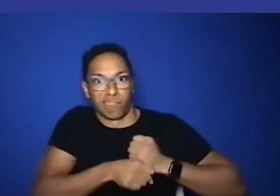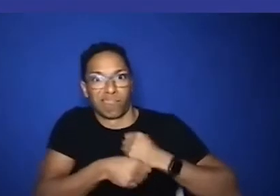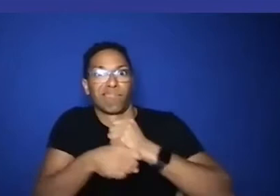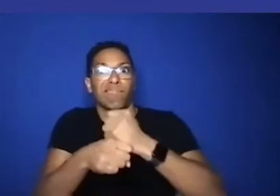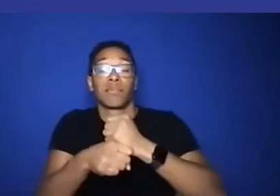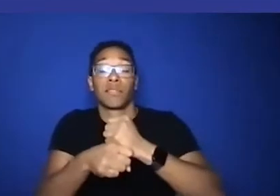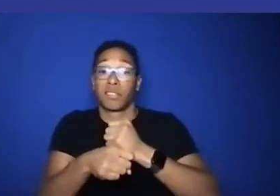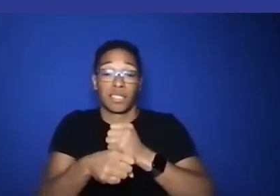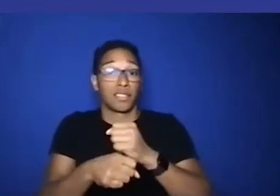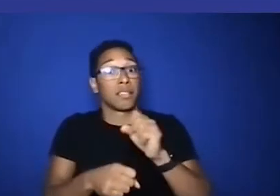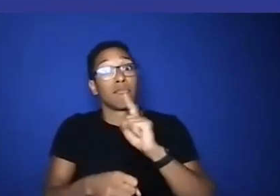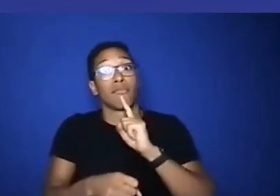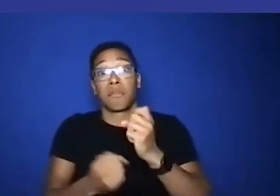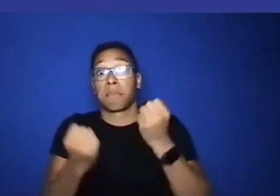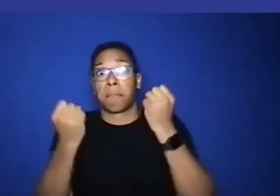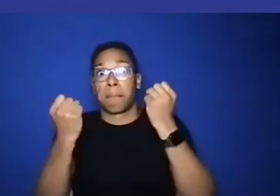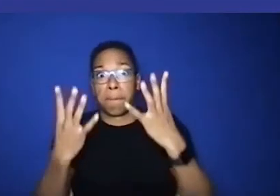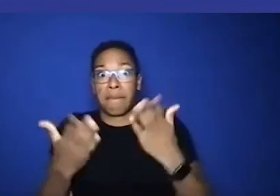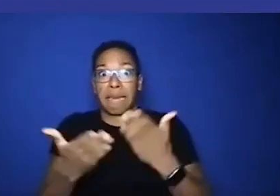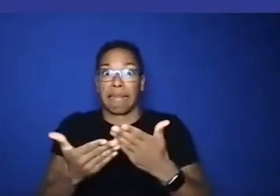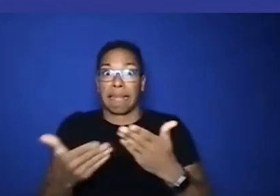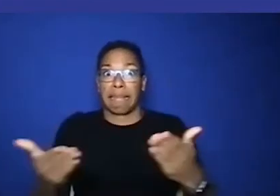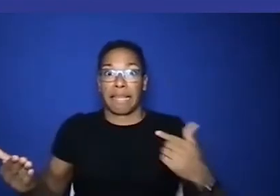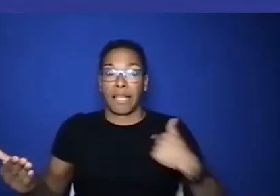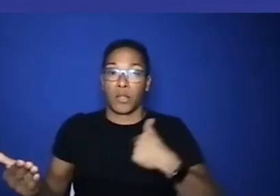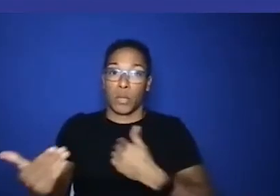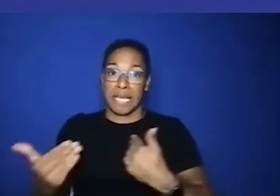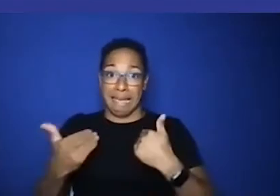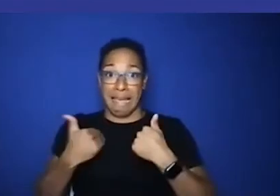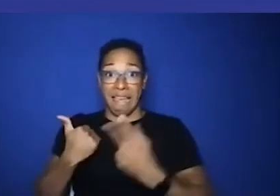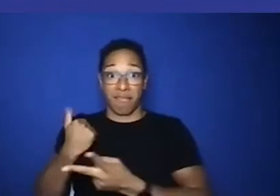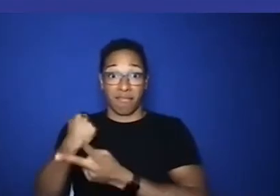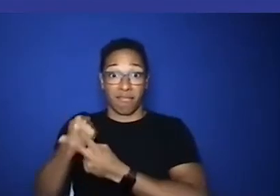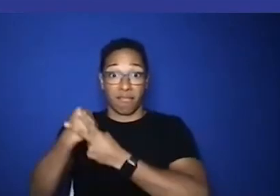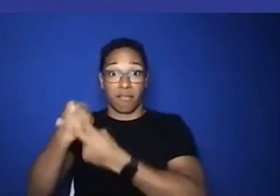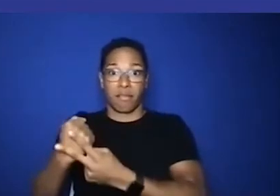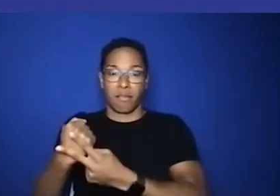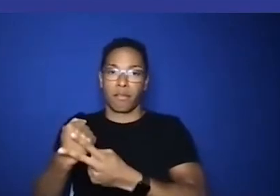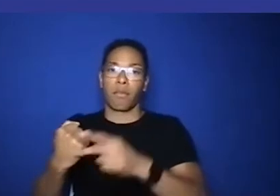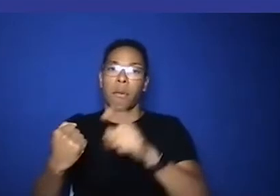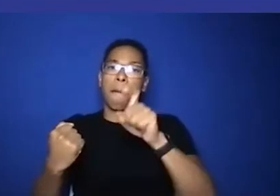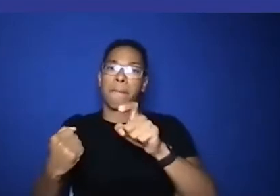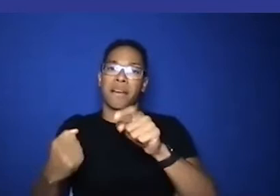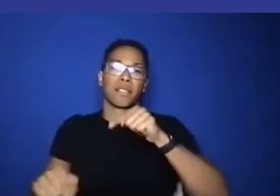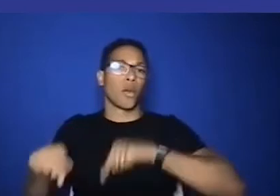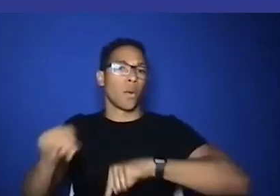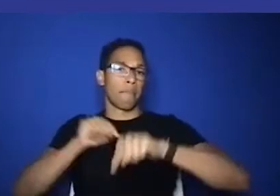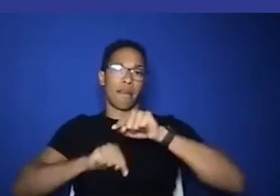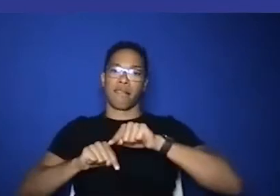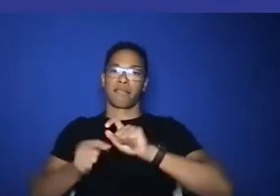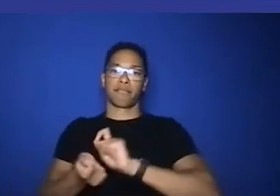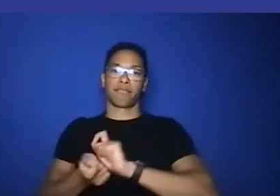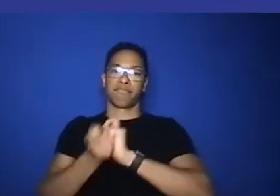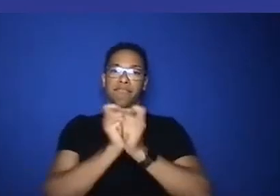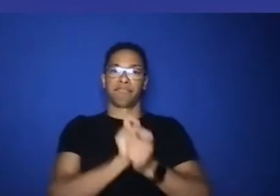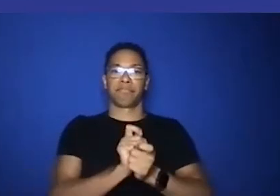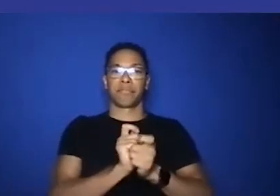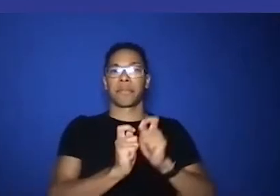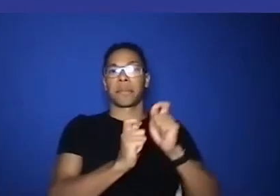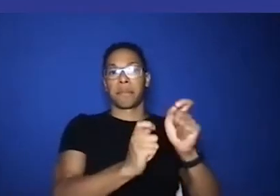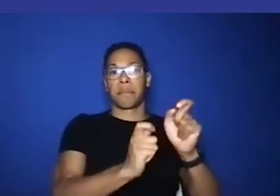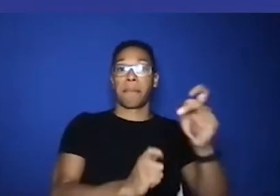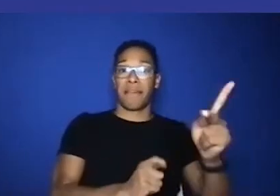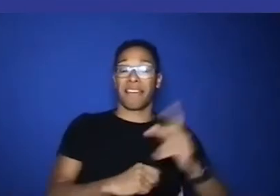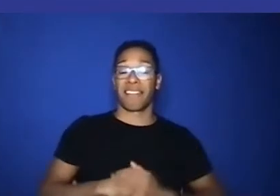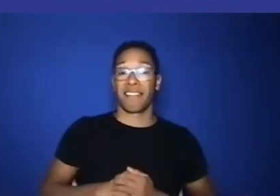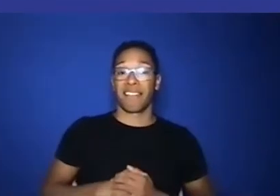they belong in terms of classification and in the physical sense of it. I was really